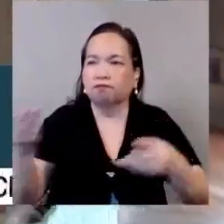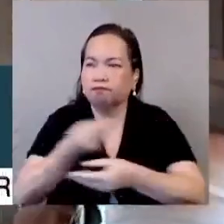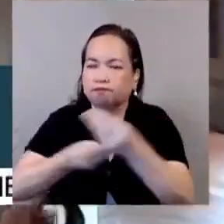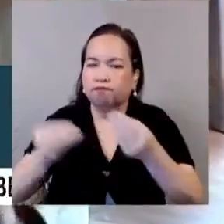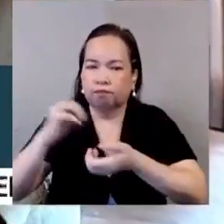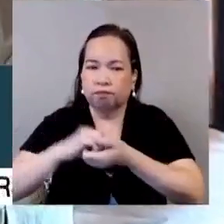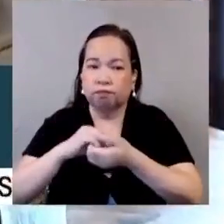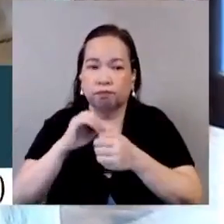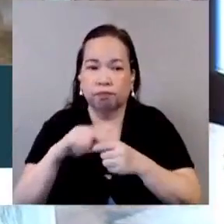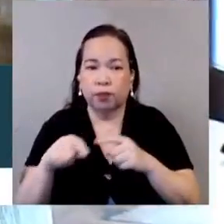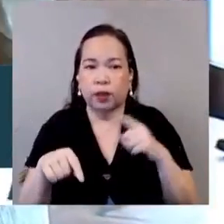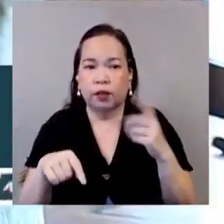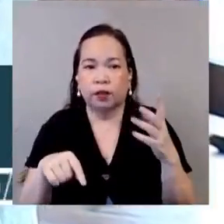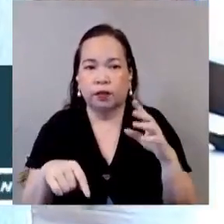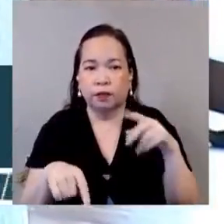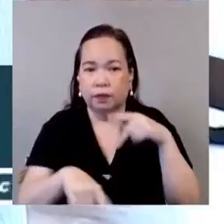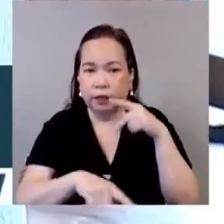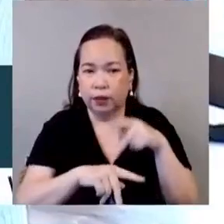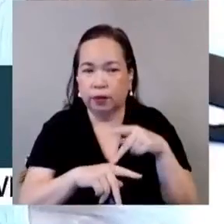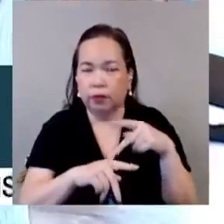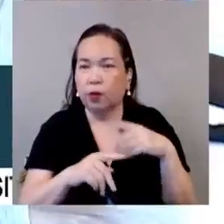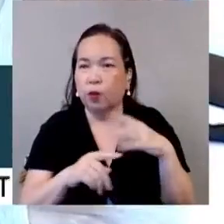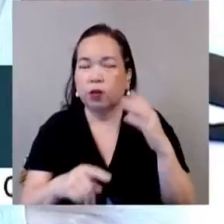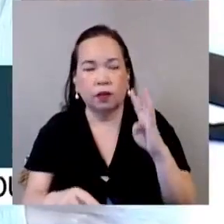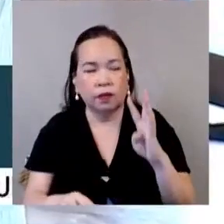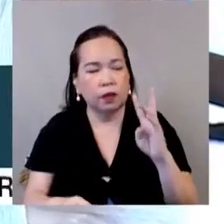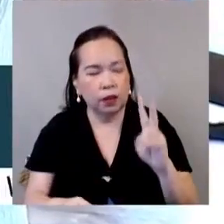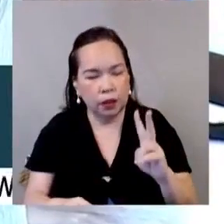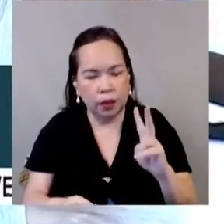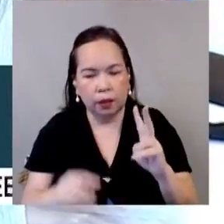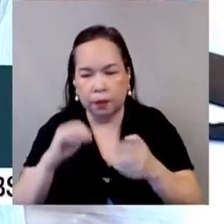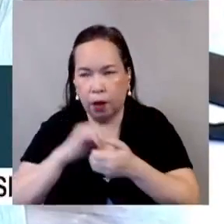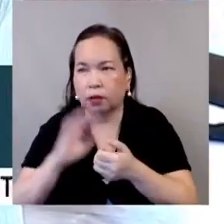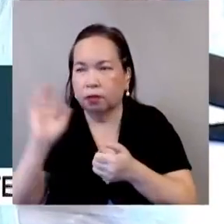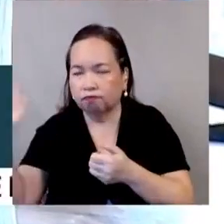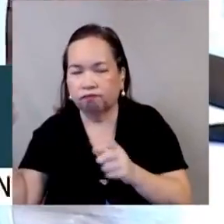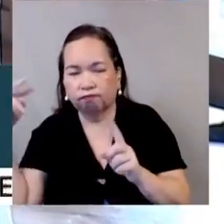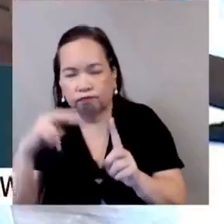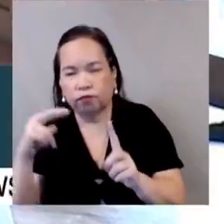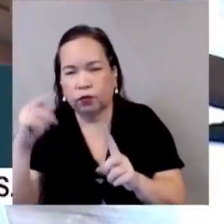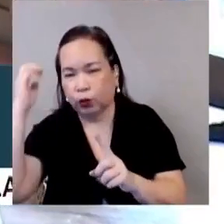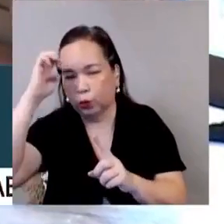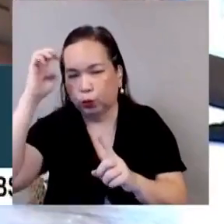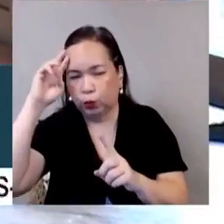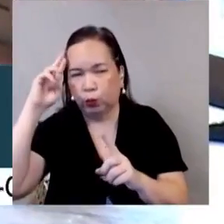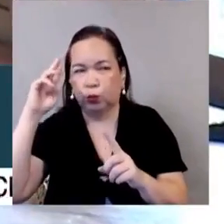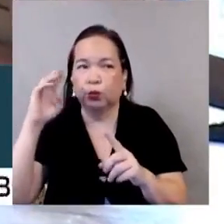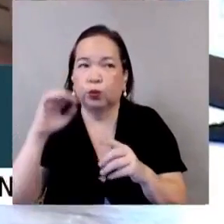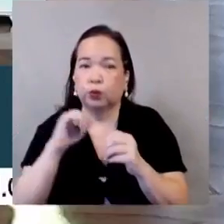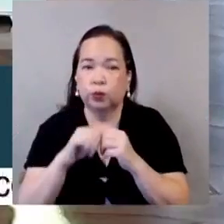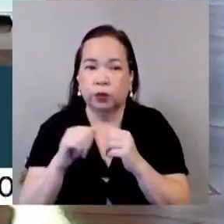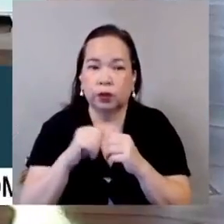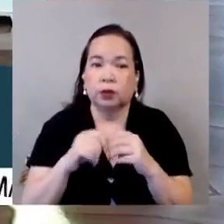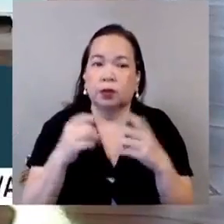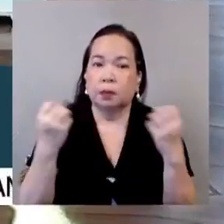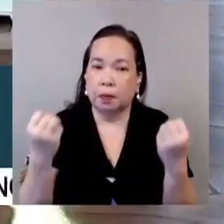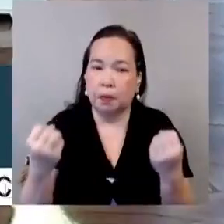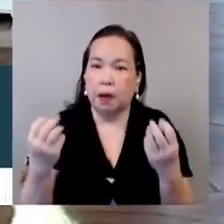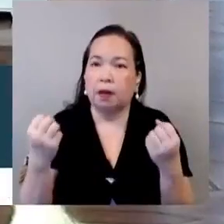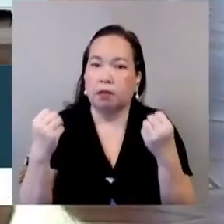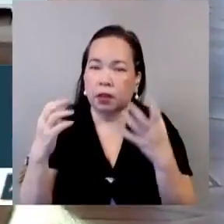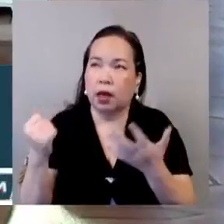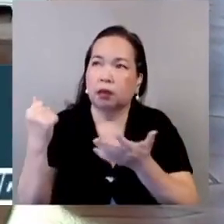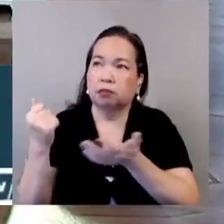as the 42nd largest trading partner of the European Union in the world. It means, Carmina, that a lot more can be tapped from the